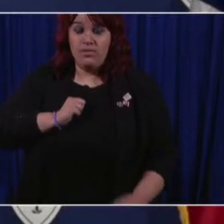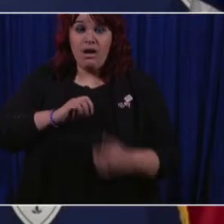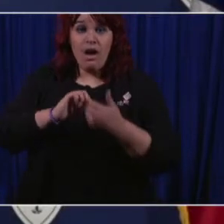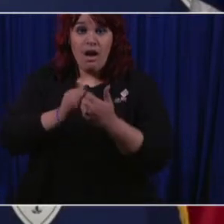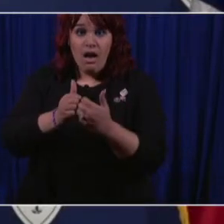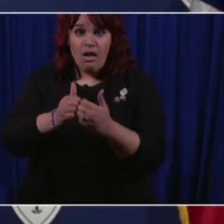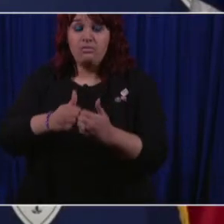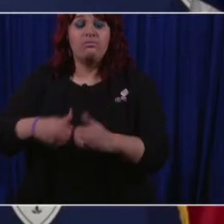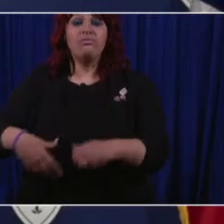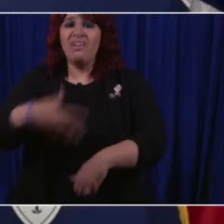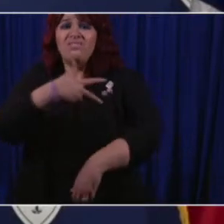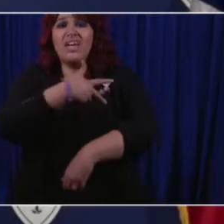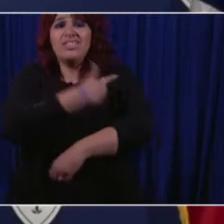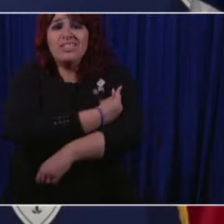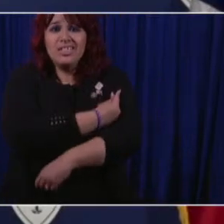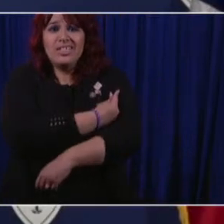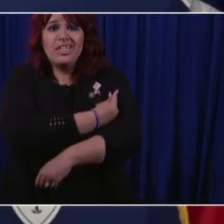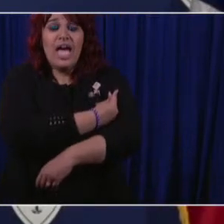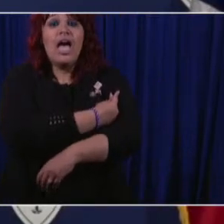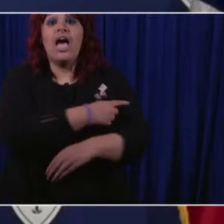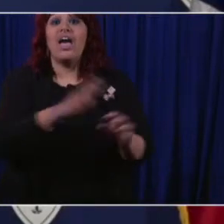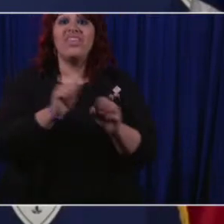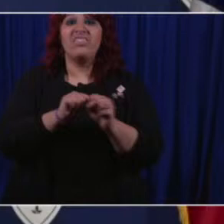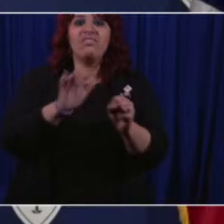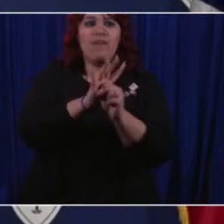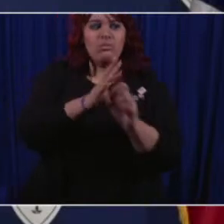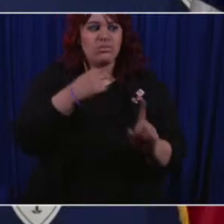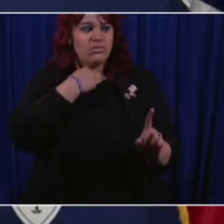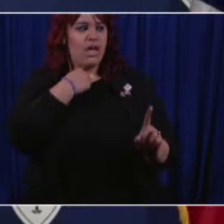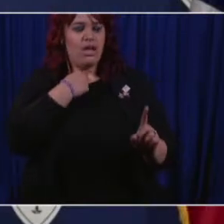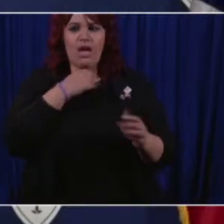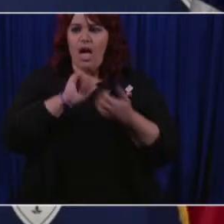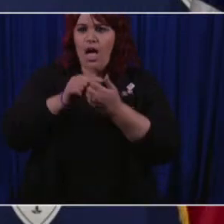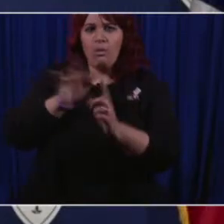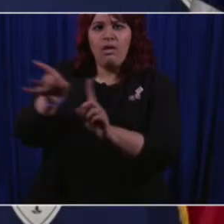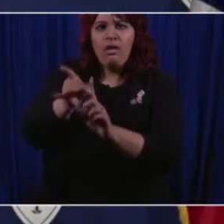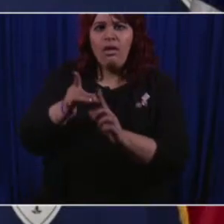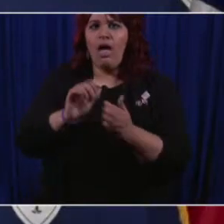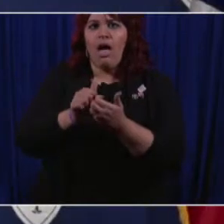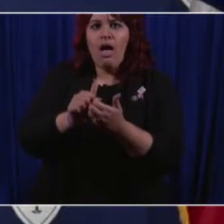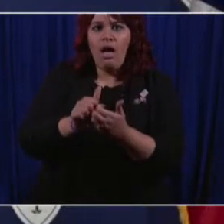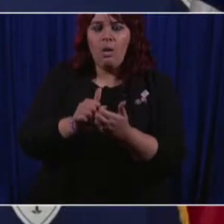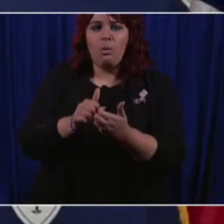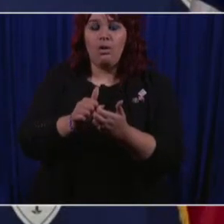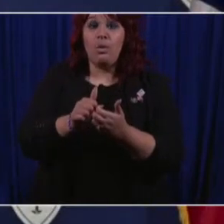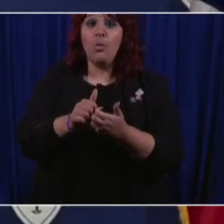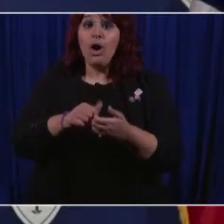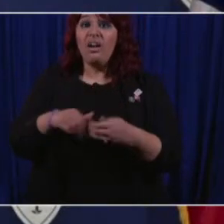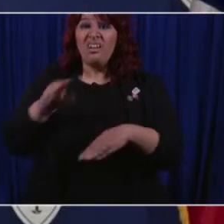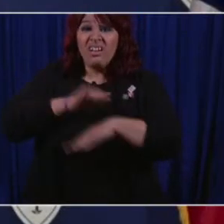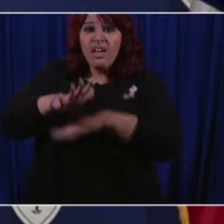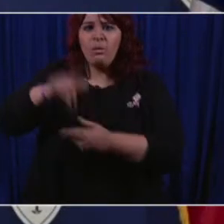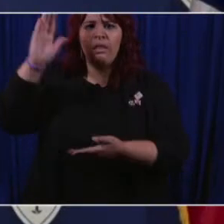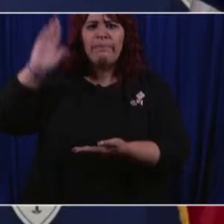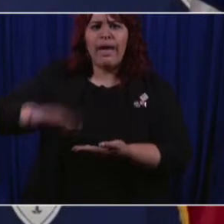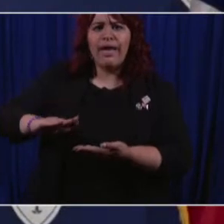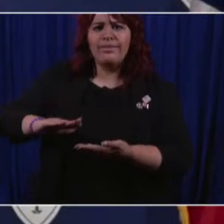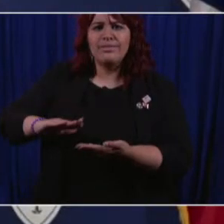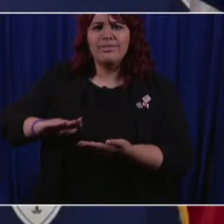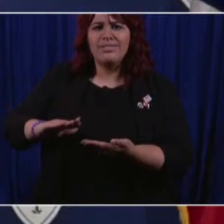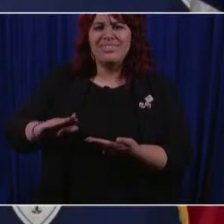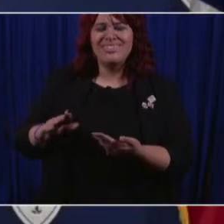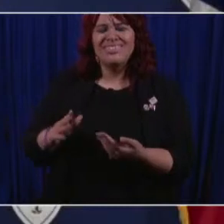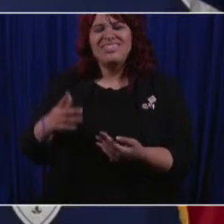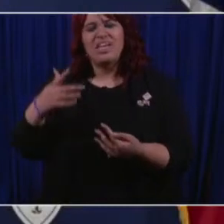crowd it down. And, you know, it's like, you know, I guess I would make the analogy